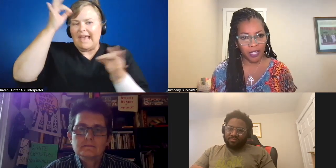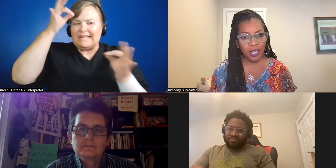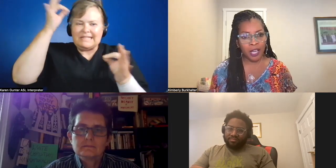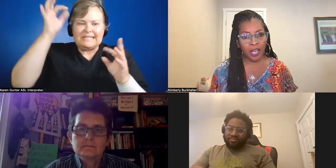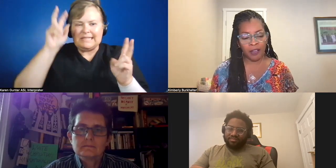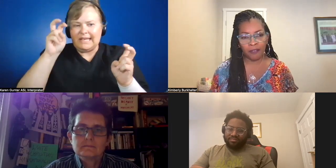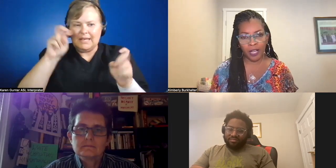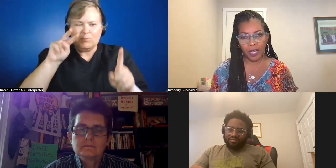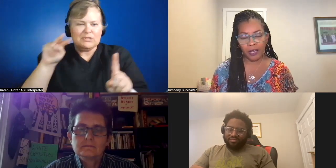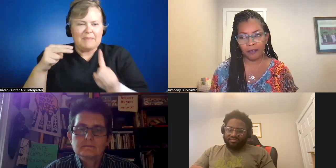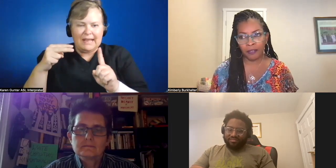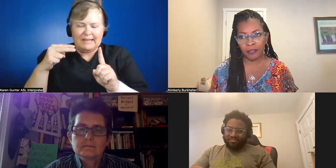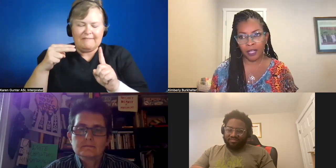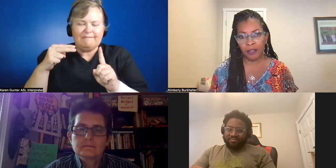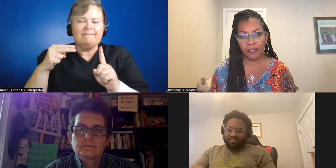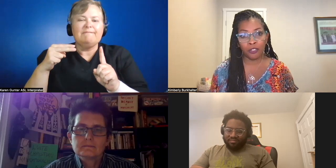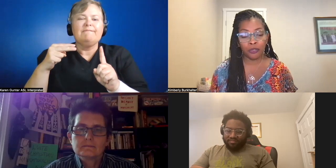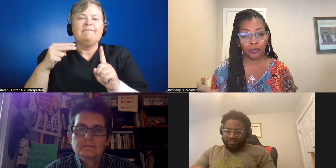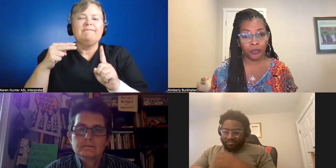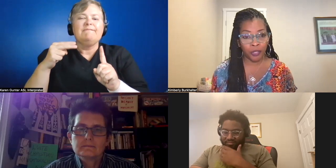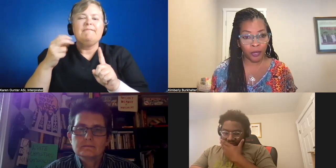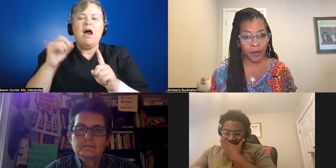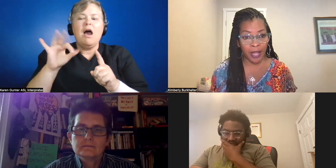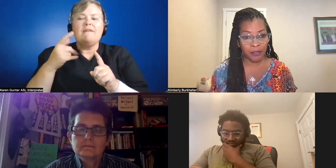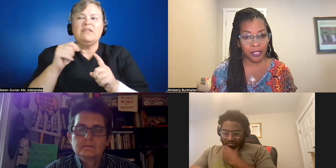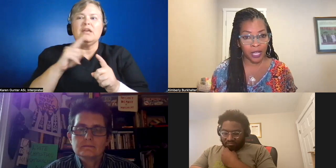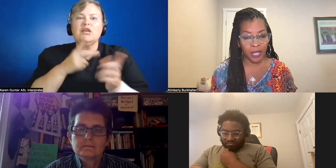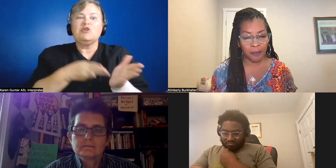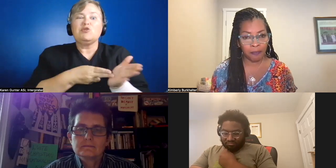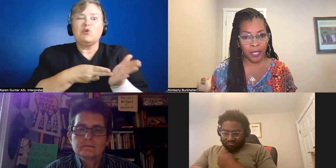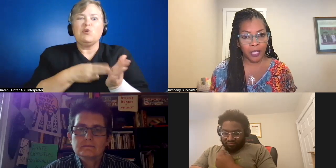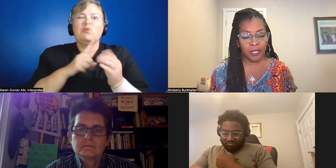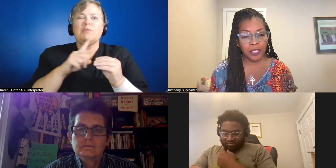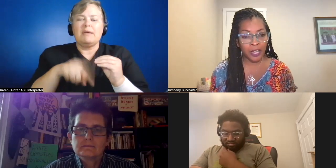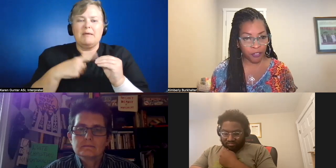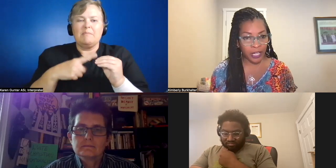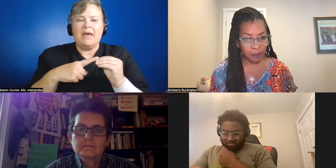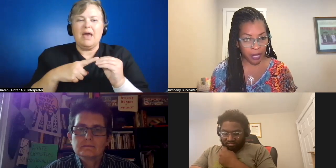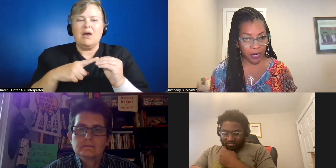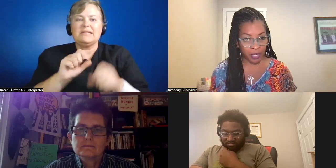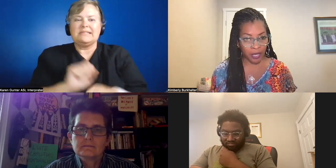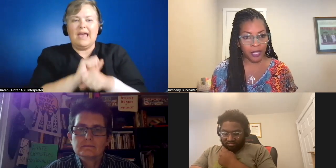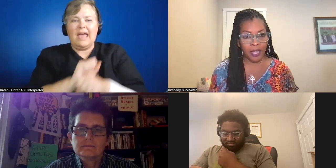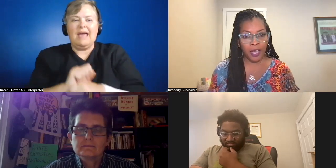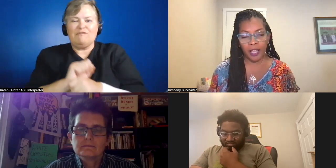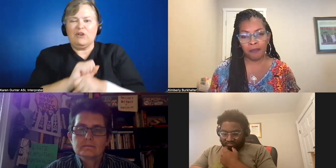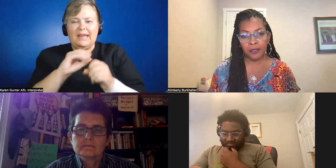perspective of the truth around slavery in